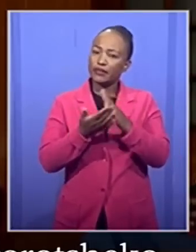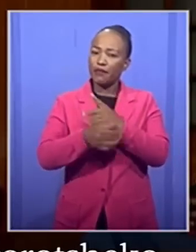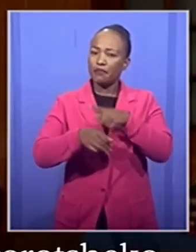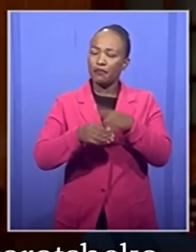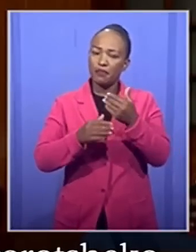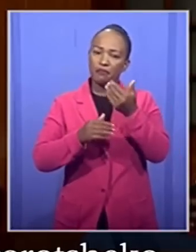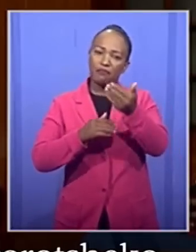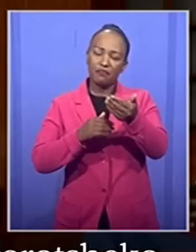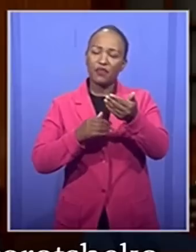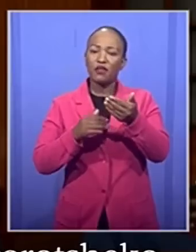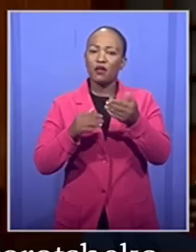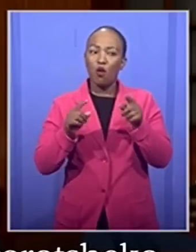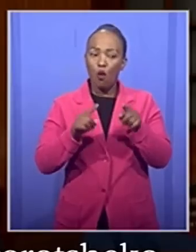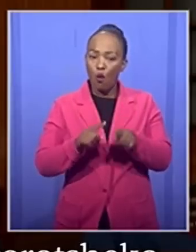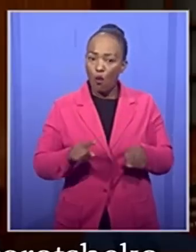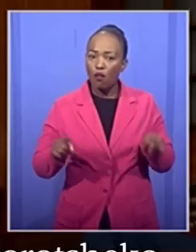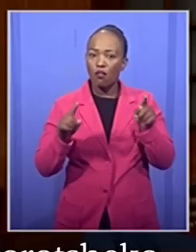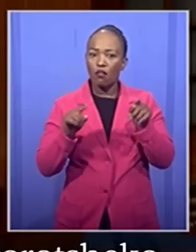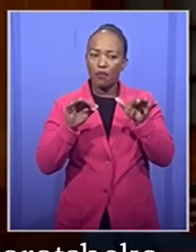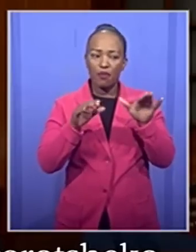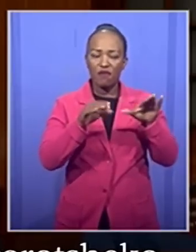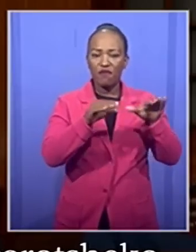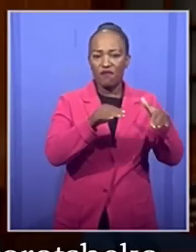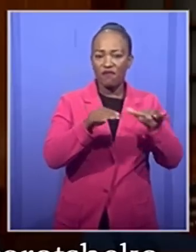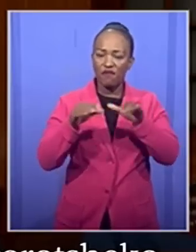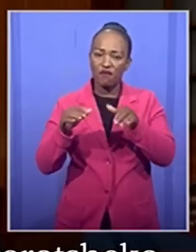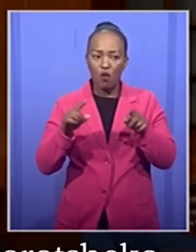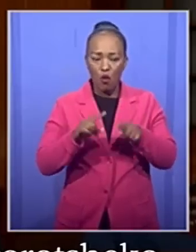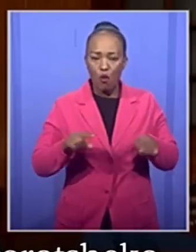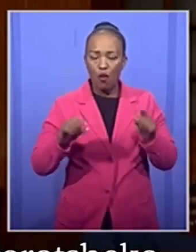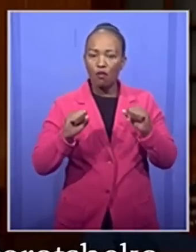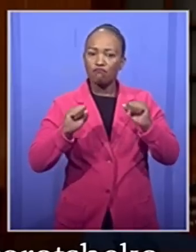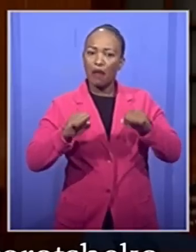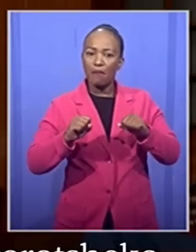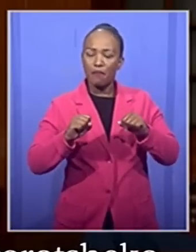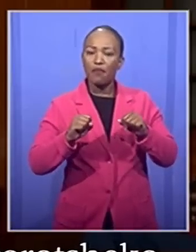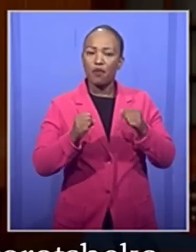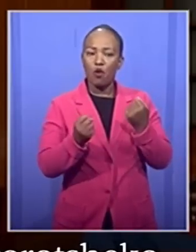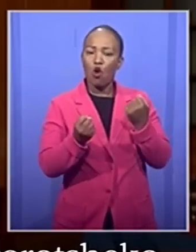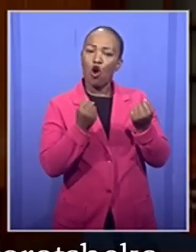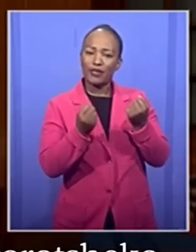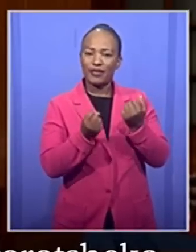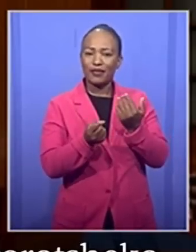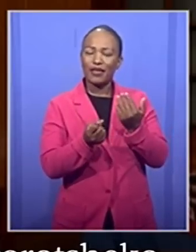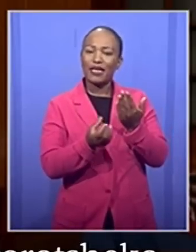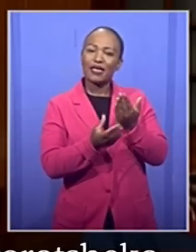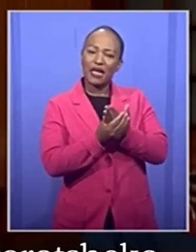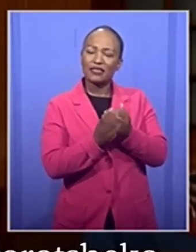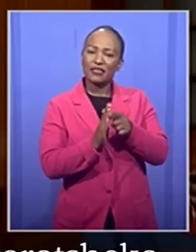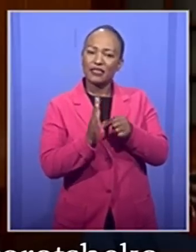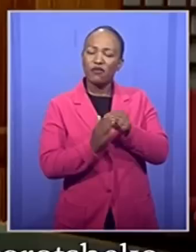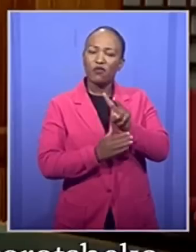the parties or the main parties had already agreed on a trial date which stems from as far as